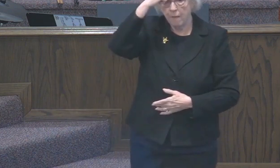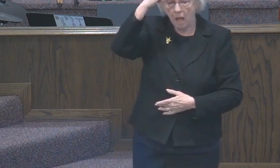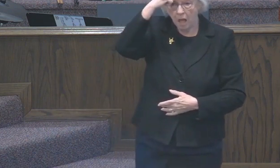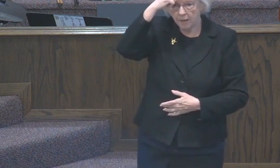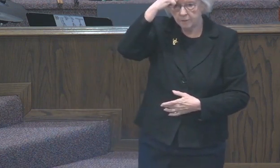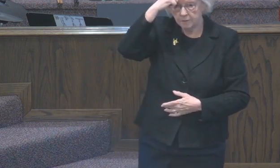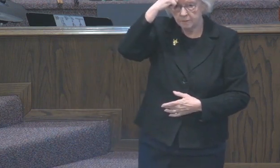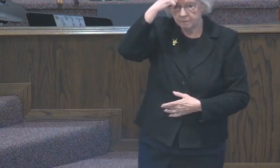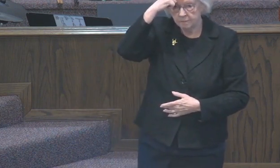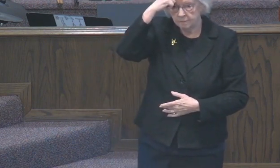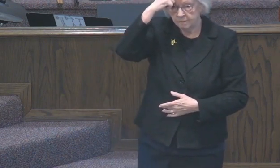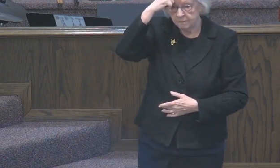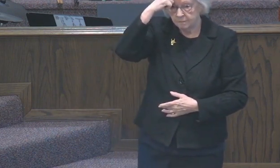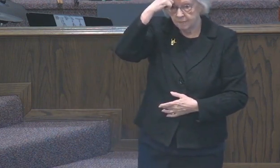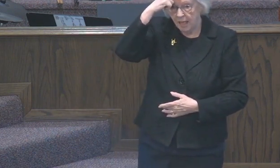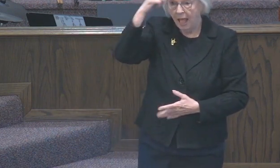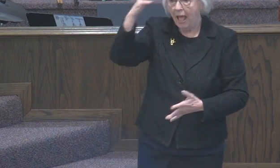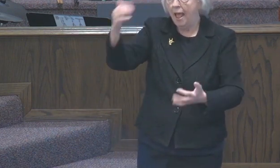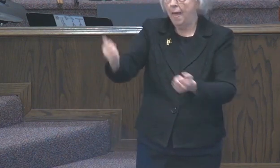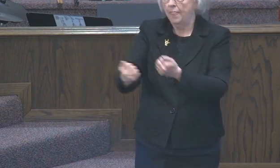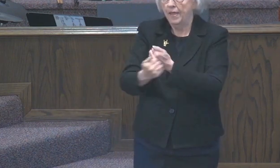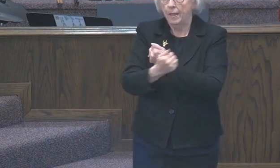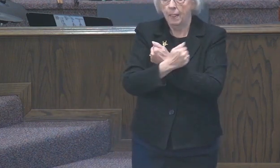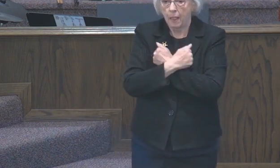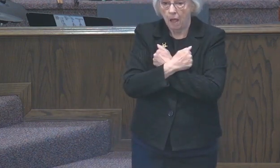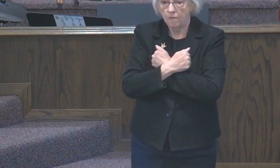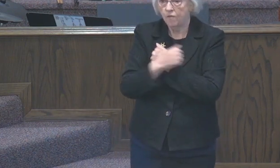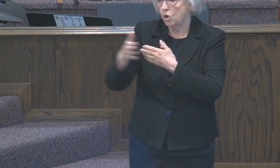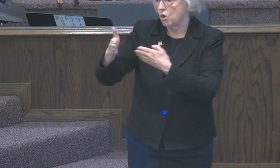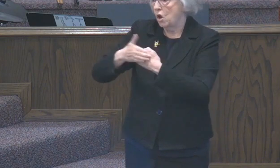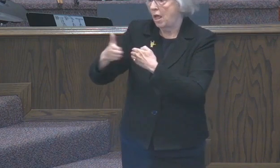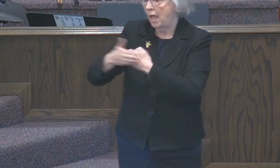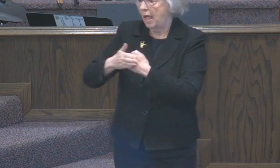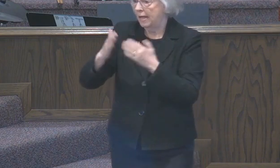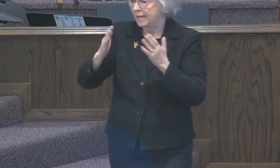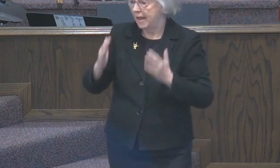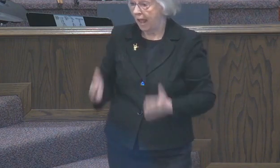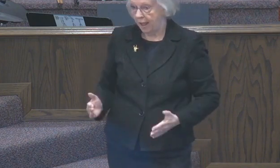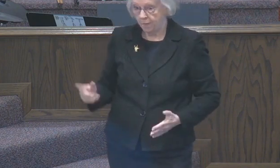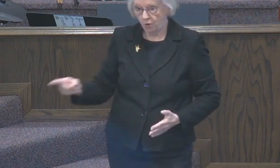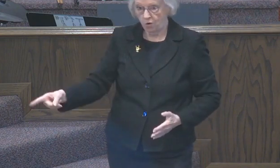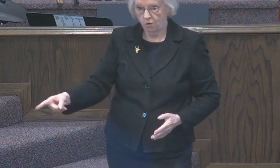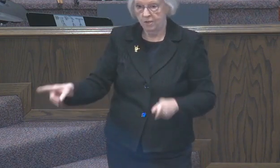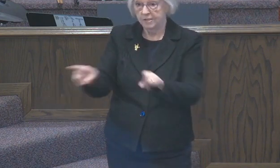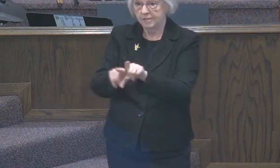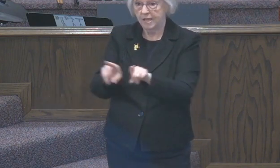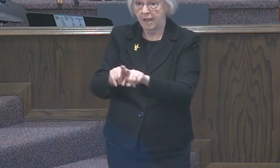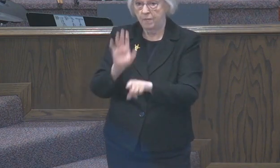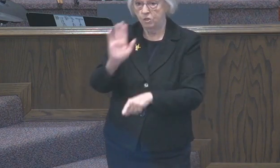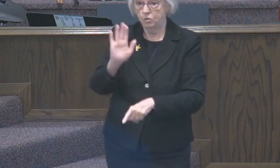Love your neighbor as yourself. He is saying then in verse 12 of chapter